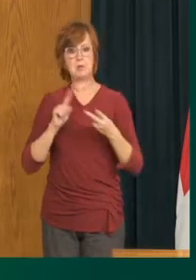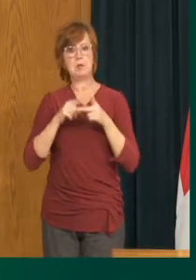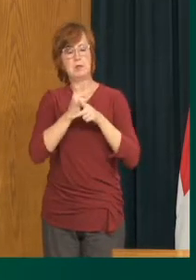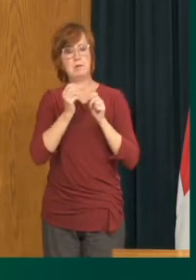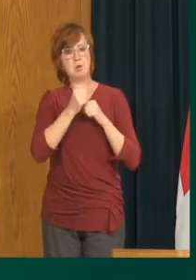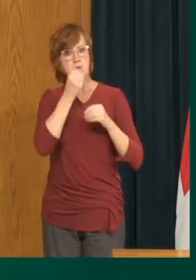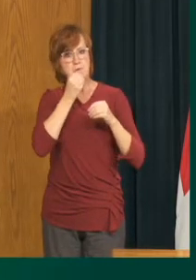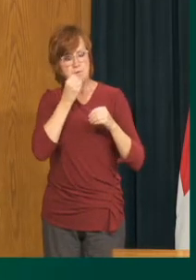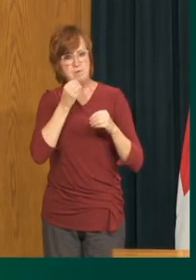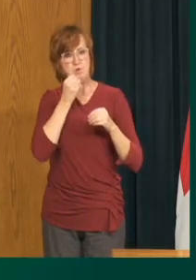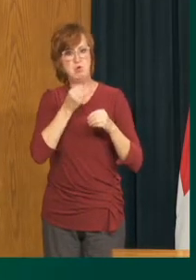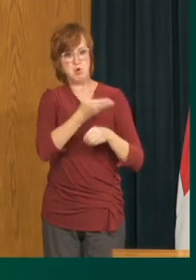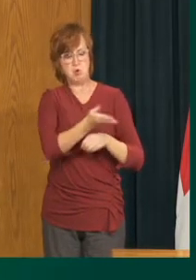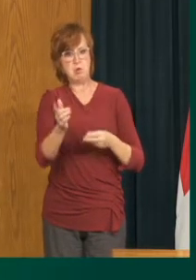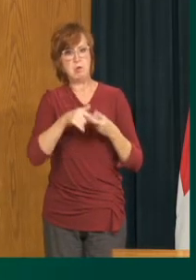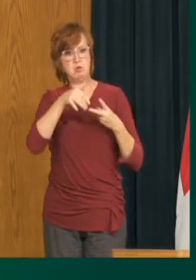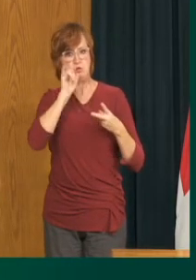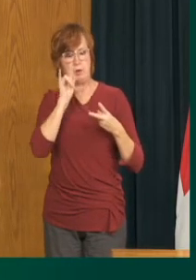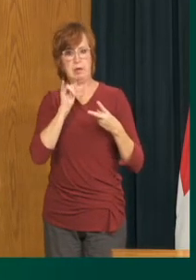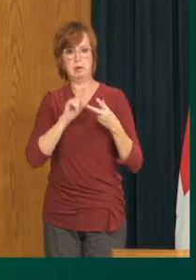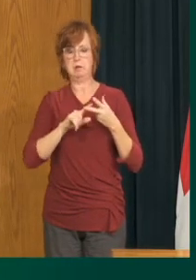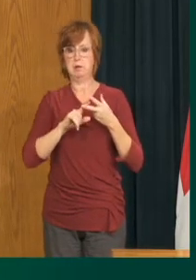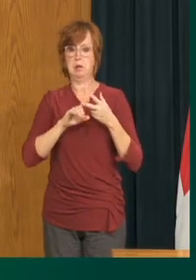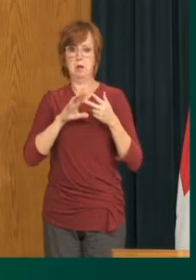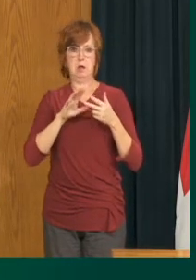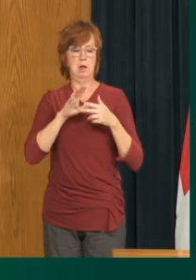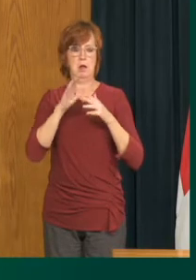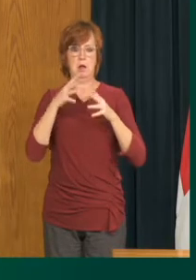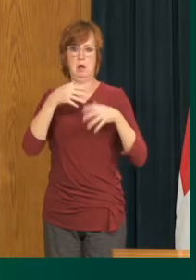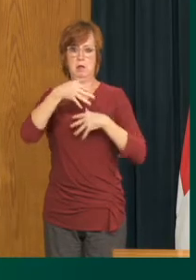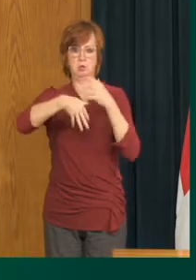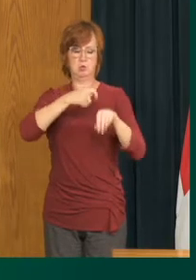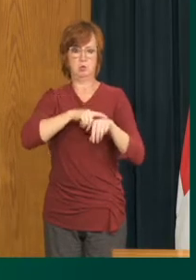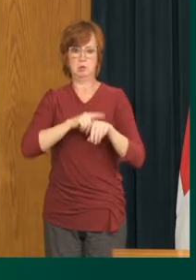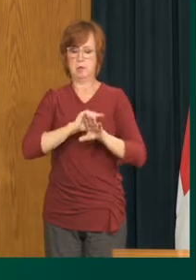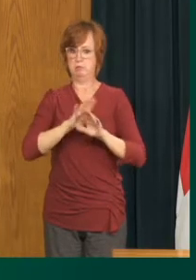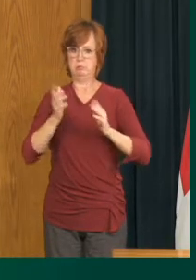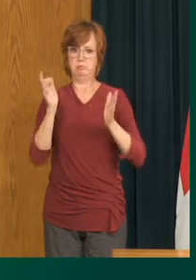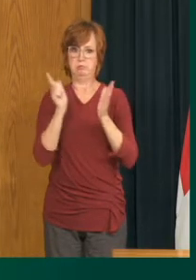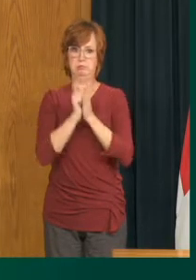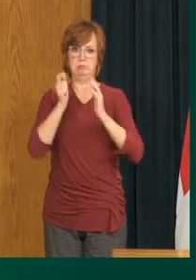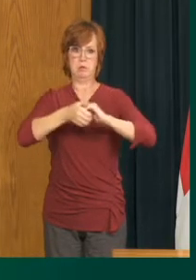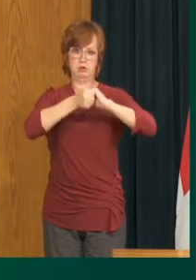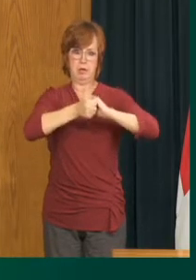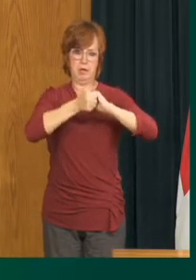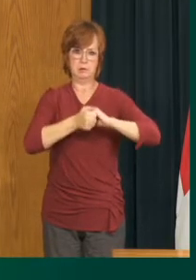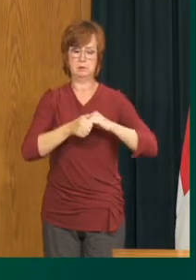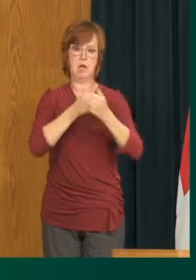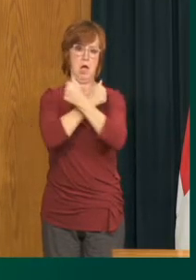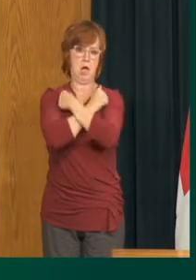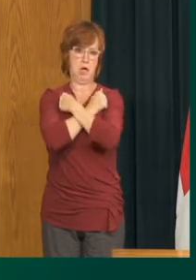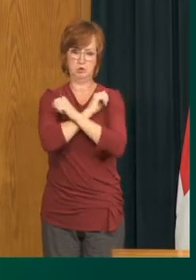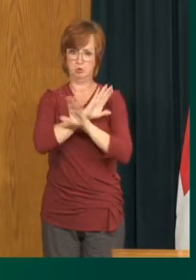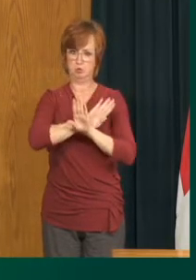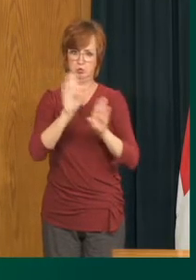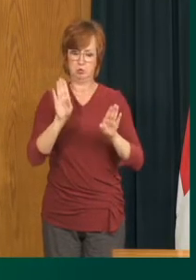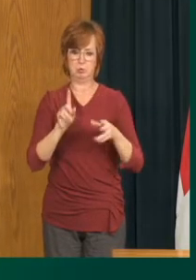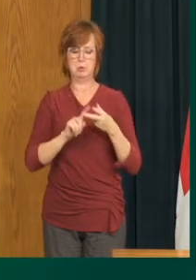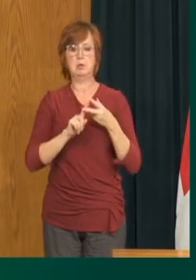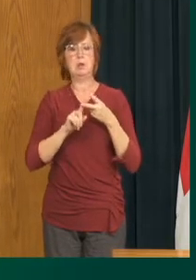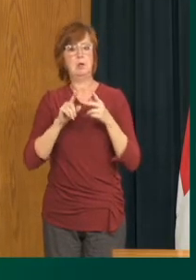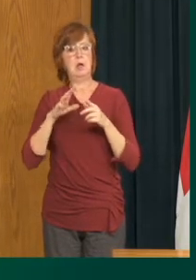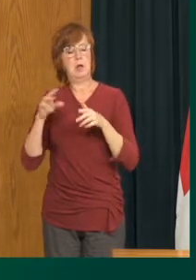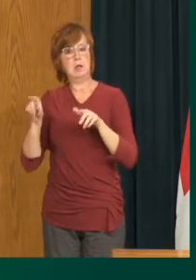drinks, and please continue to not shake hands or hug one another, and continue to keep sanitizing and washing your